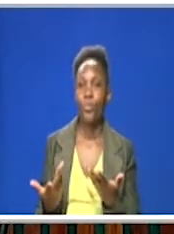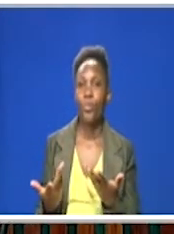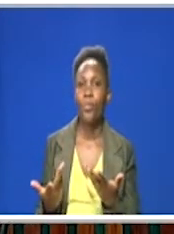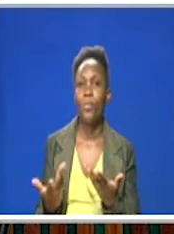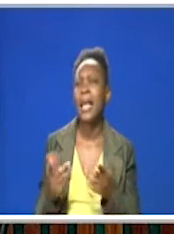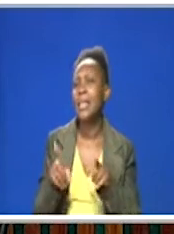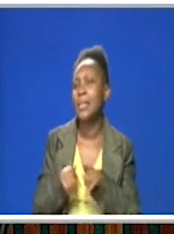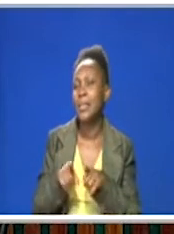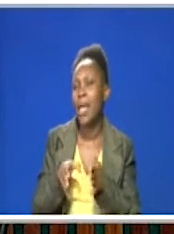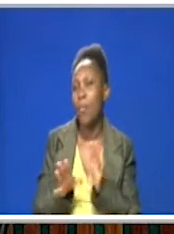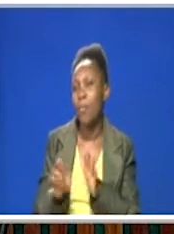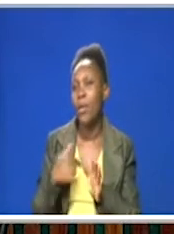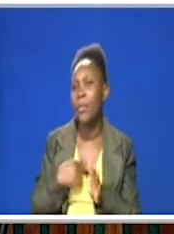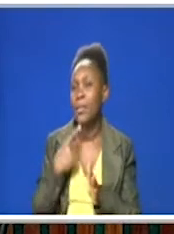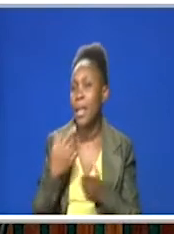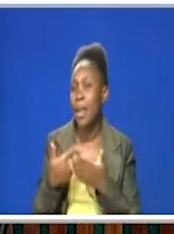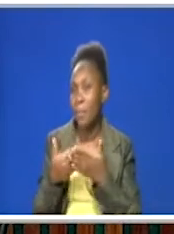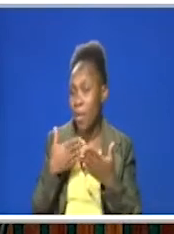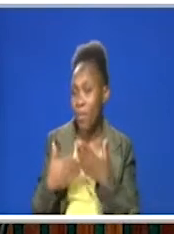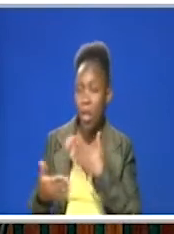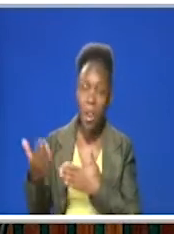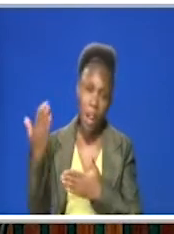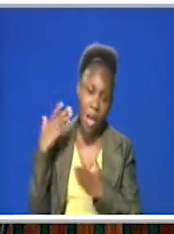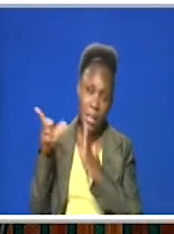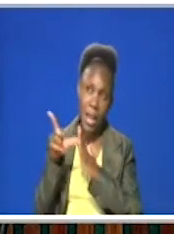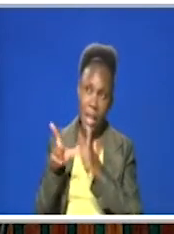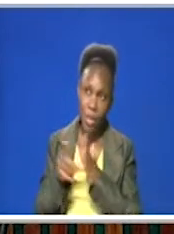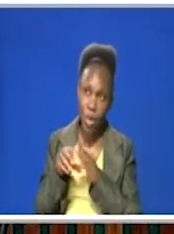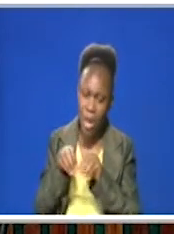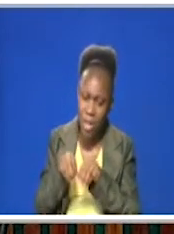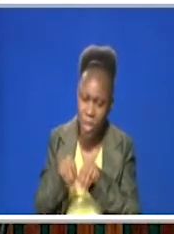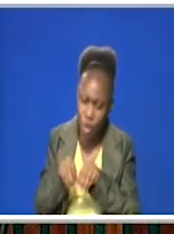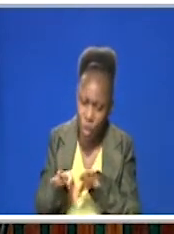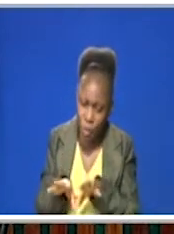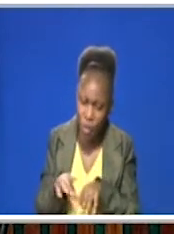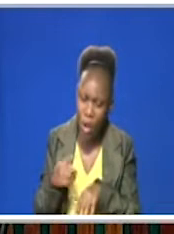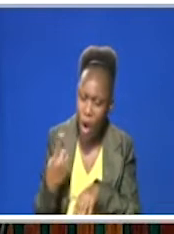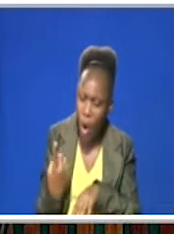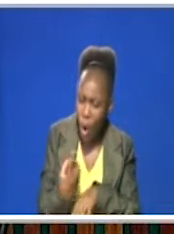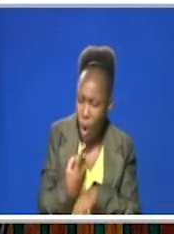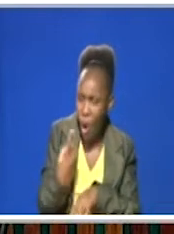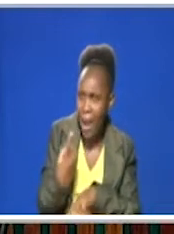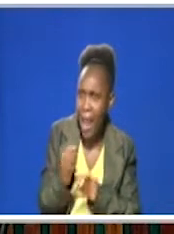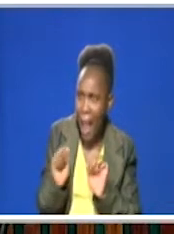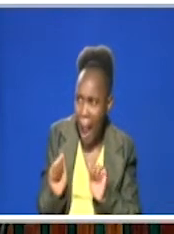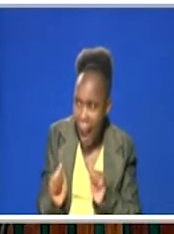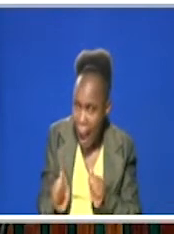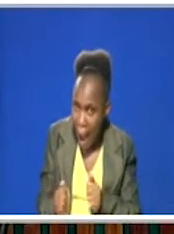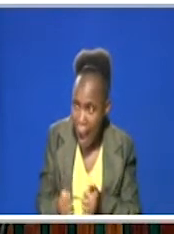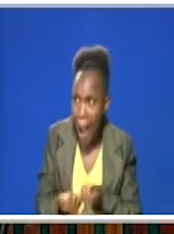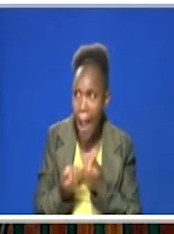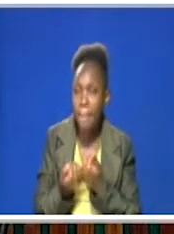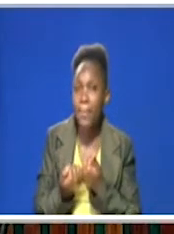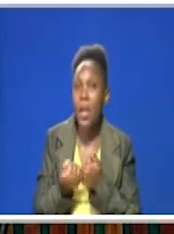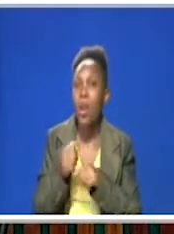like I've said, from our last lesson, division, we said, will only take place across